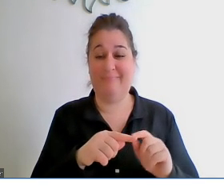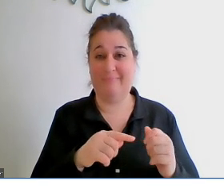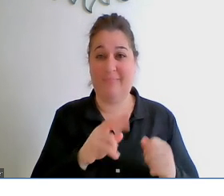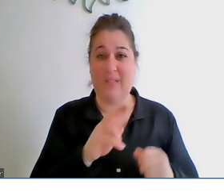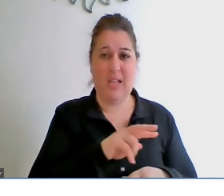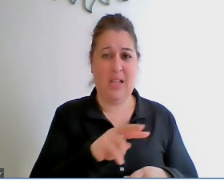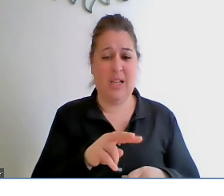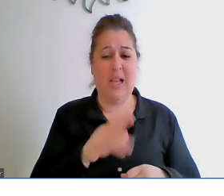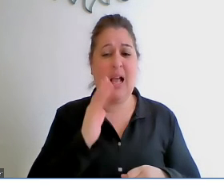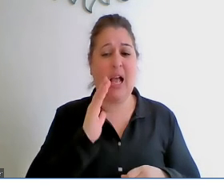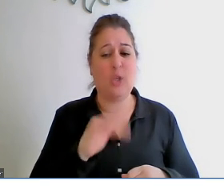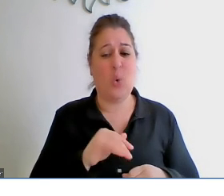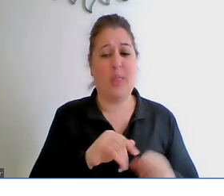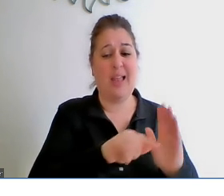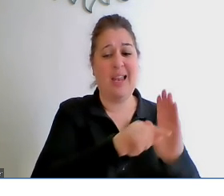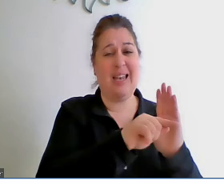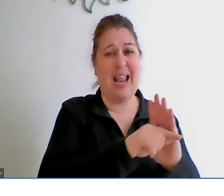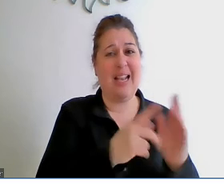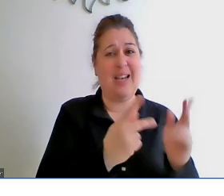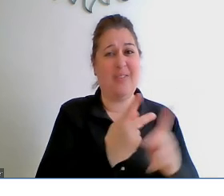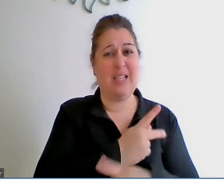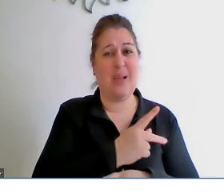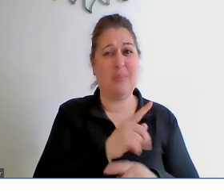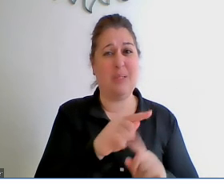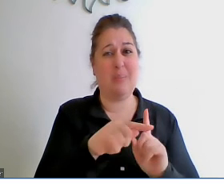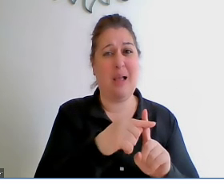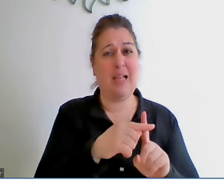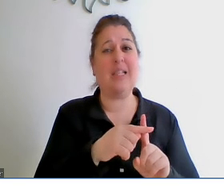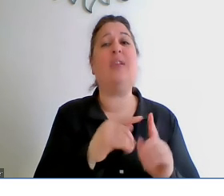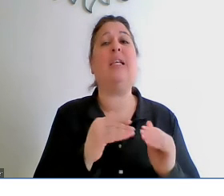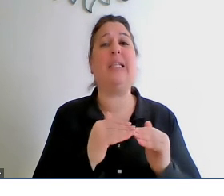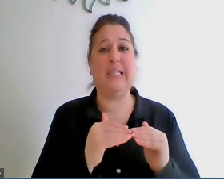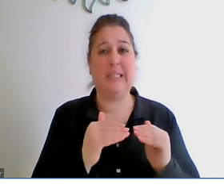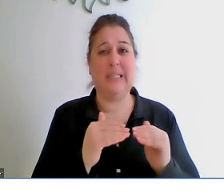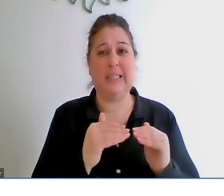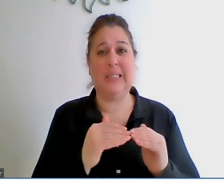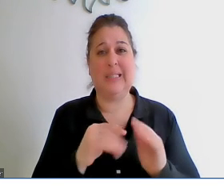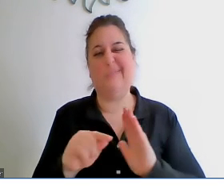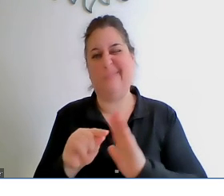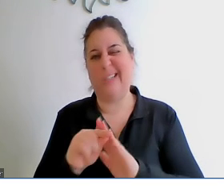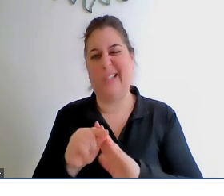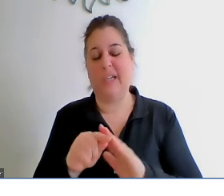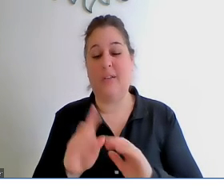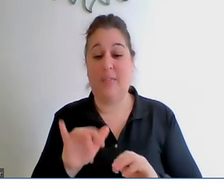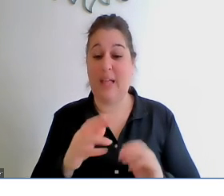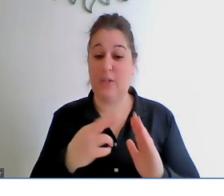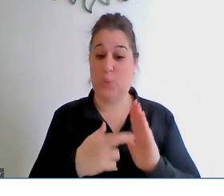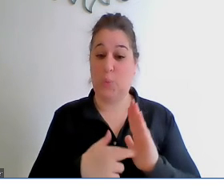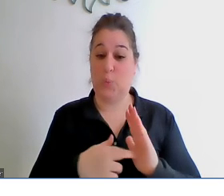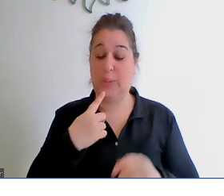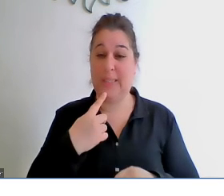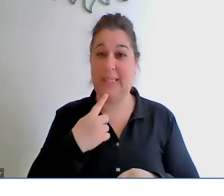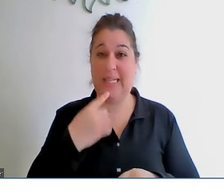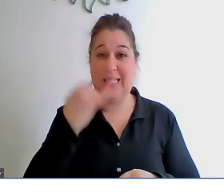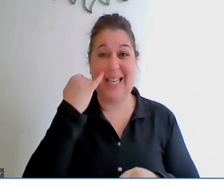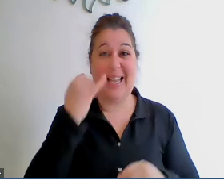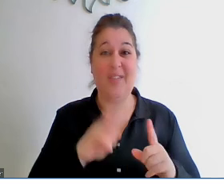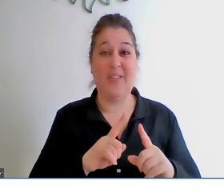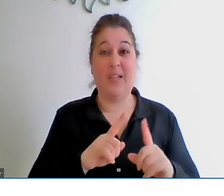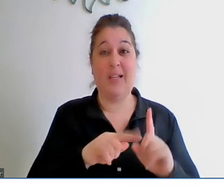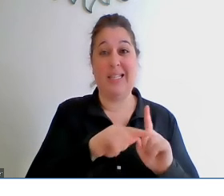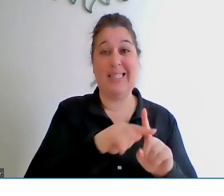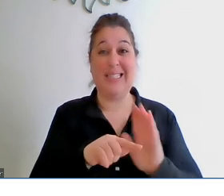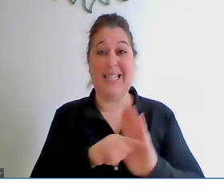what is that going to be? Okay, that's what it says right here. If the signs are different, your answer